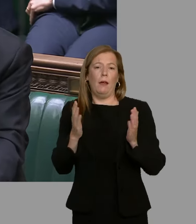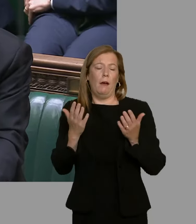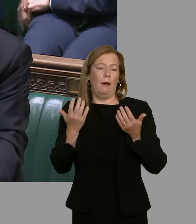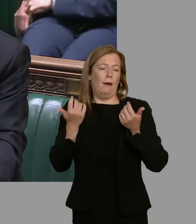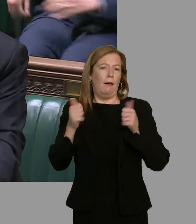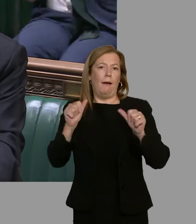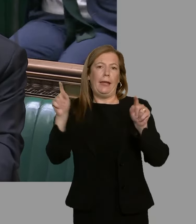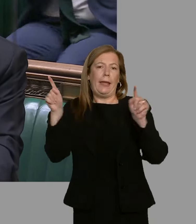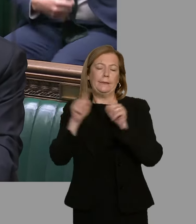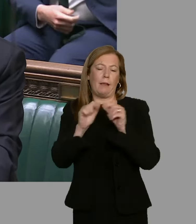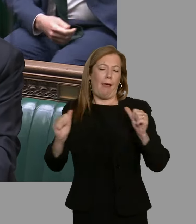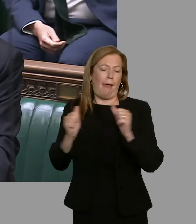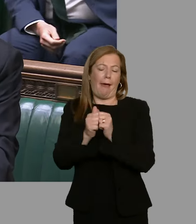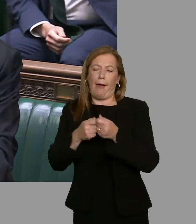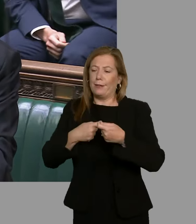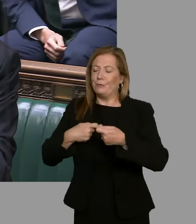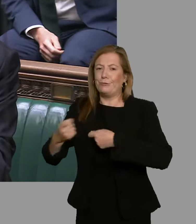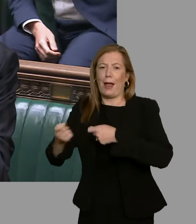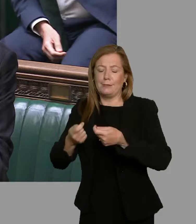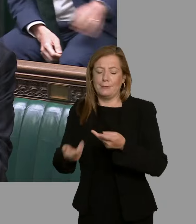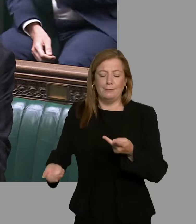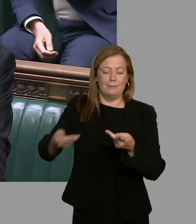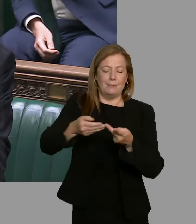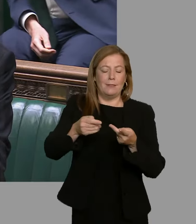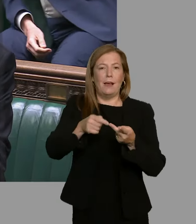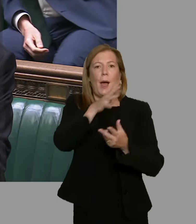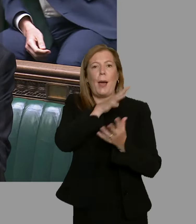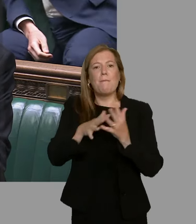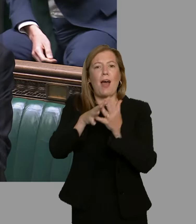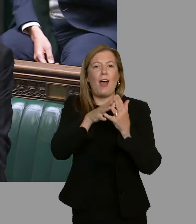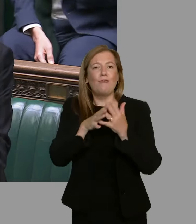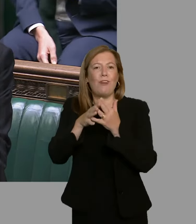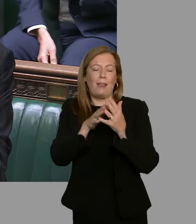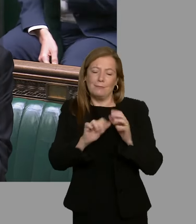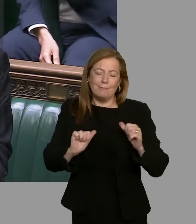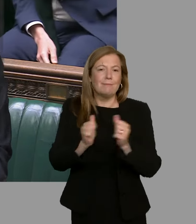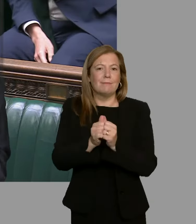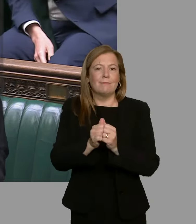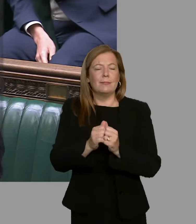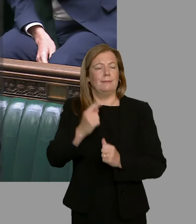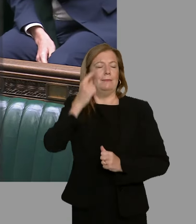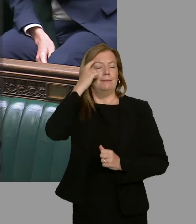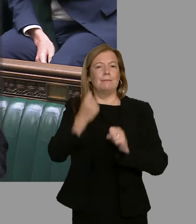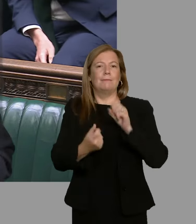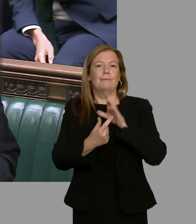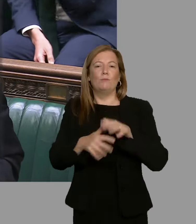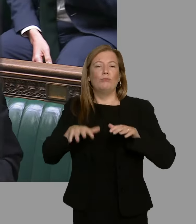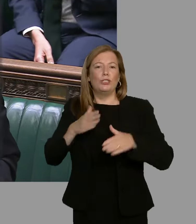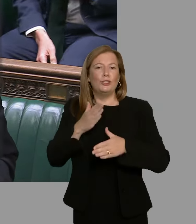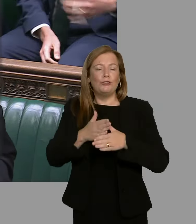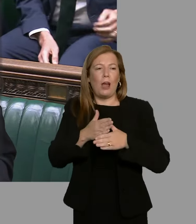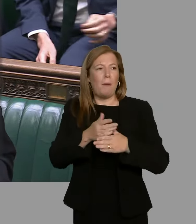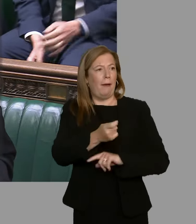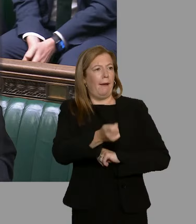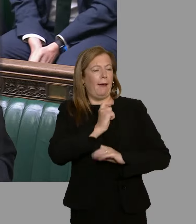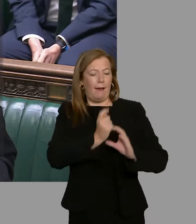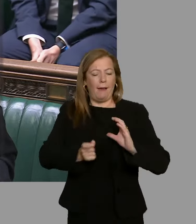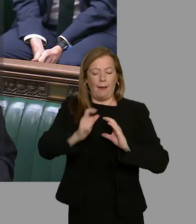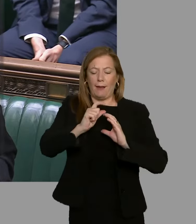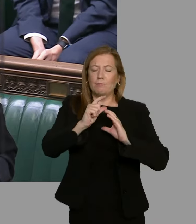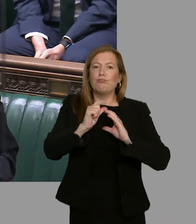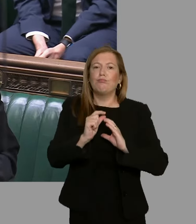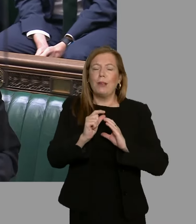States, protecting and creating British jobs, slashing tariffs and driving economic growth. We've also published a white